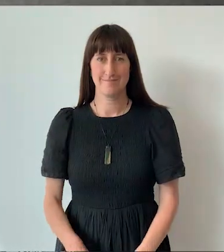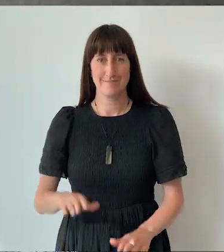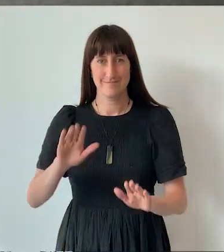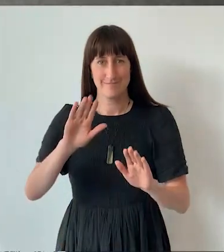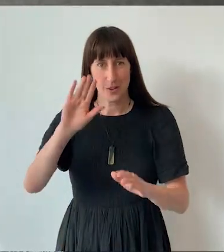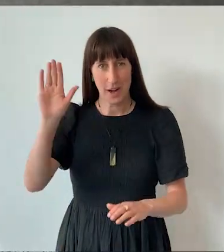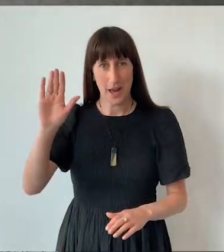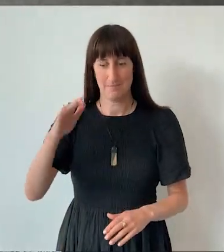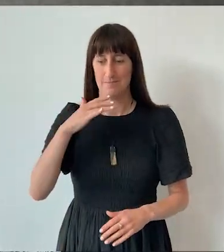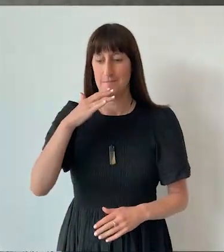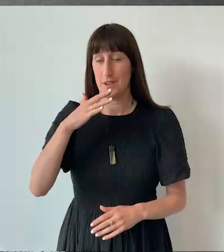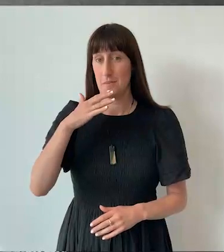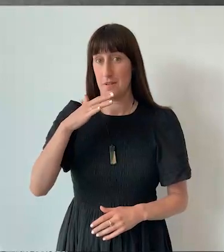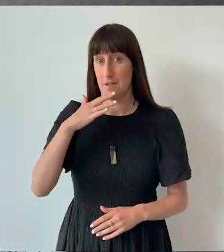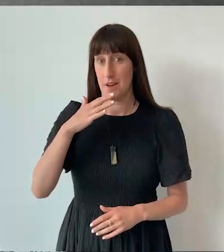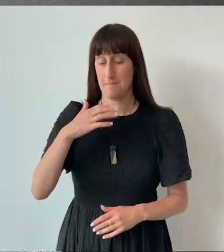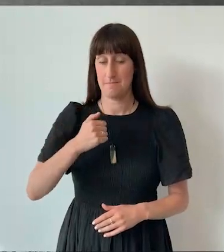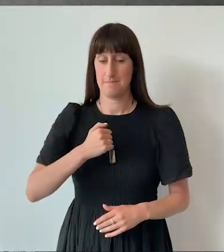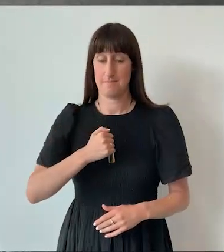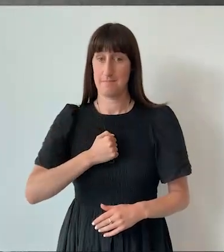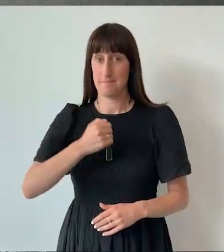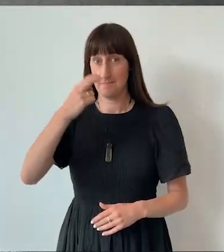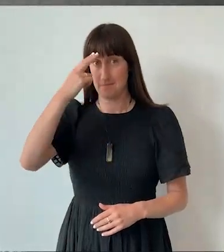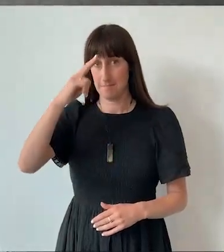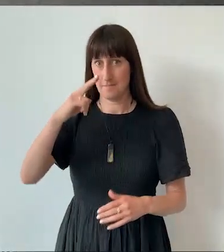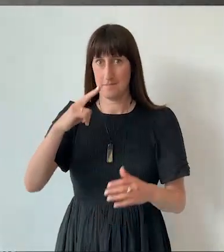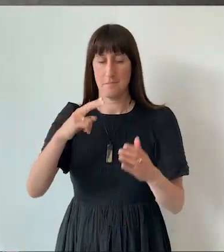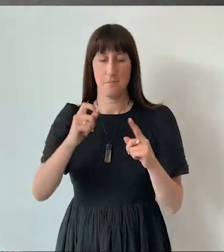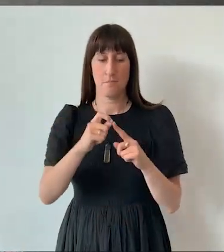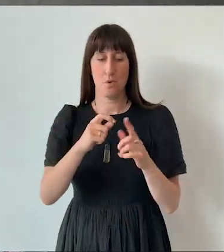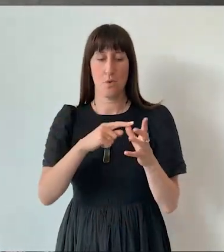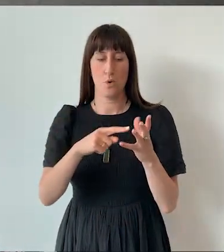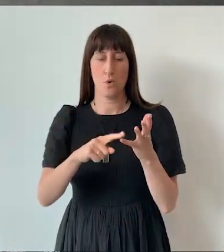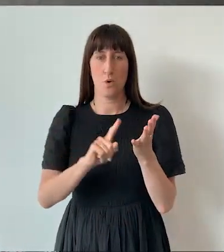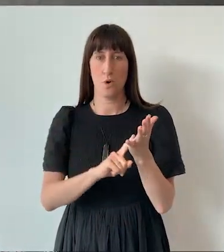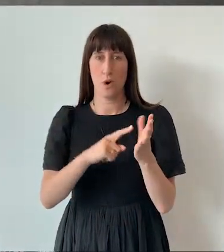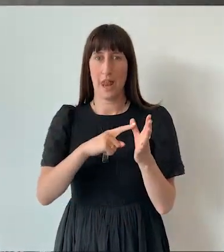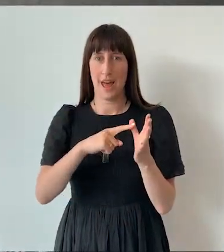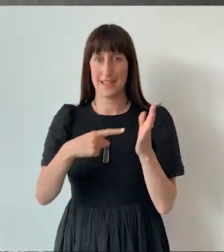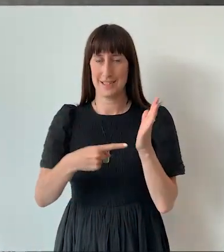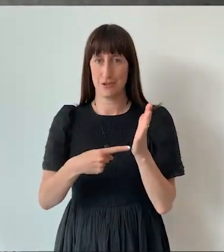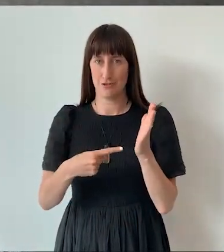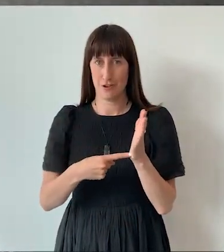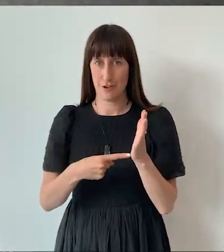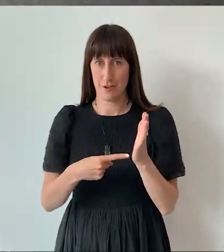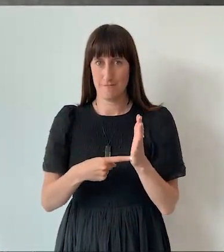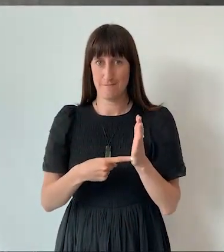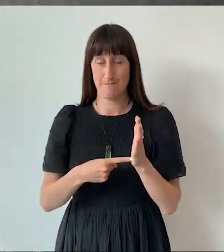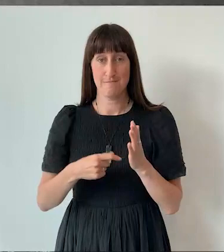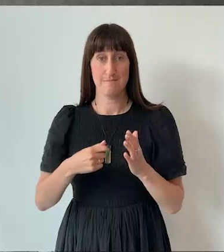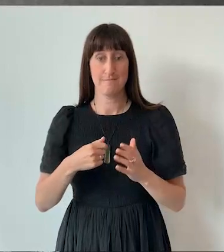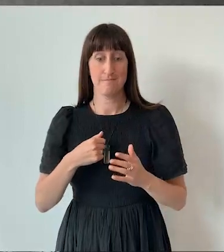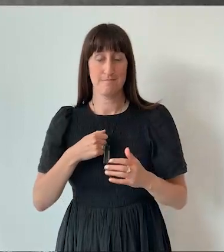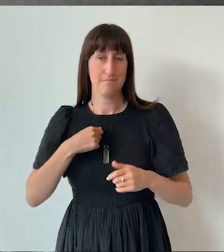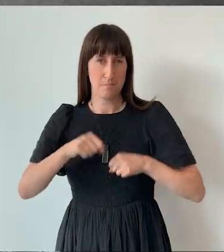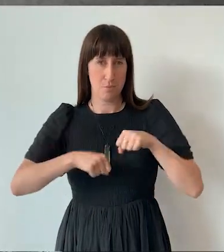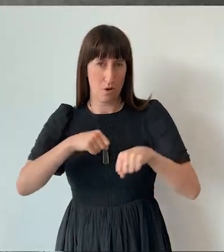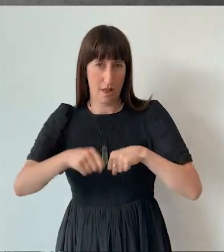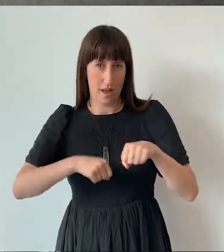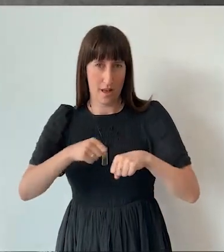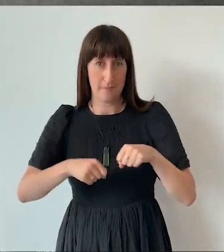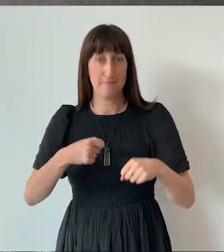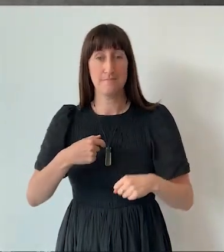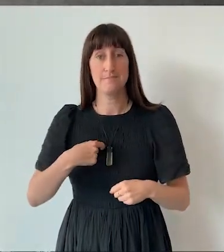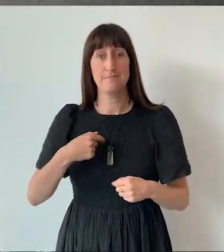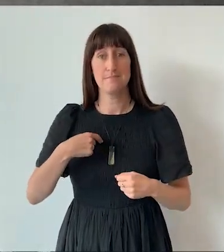Ko Paula Tesoriero, tōku ingoa. Ko takuturangi mahi he tumawaki mō Whaikaha, the Ministry